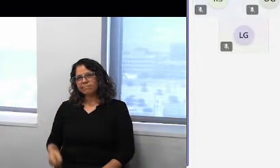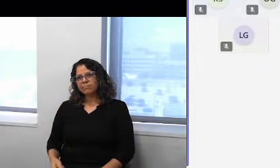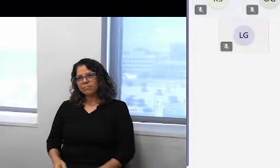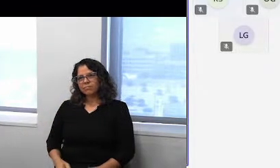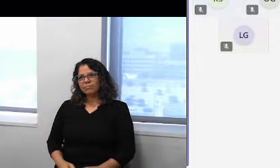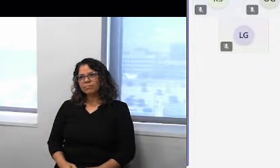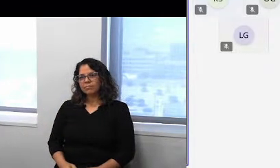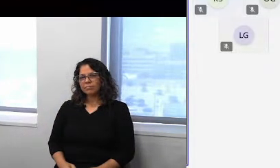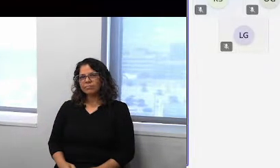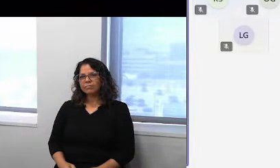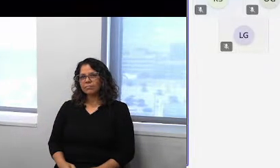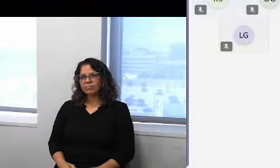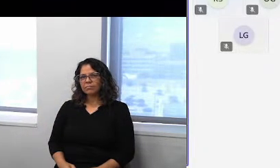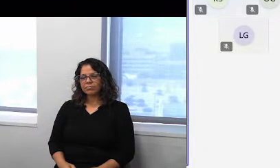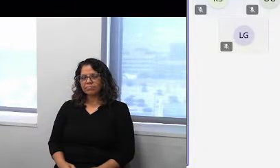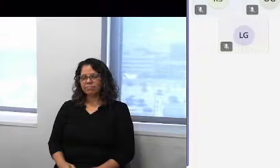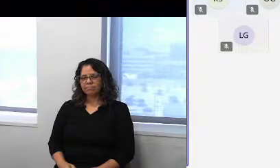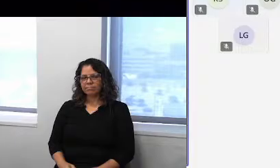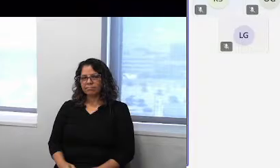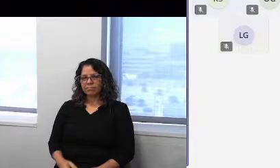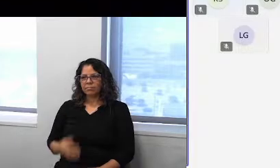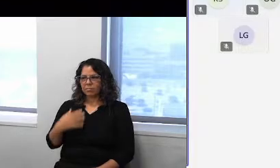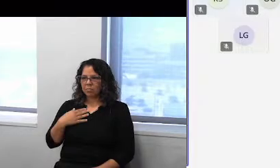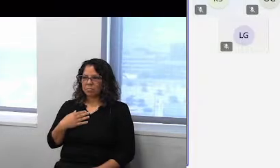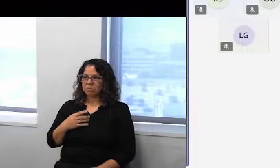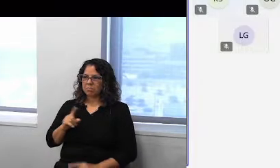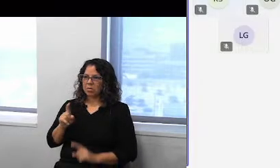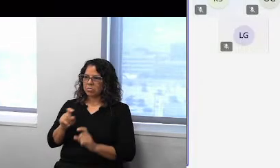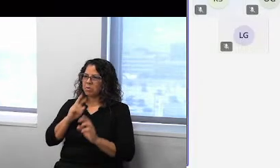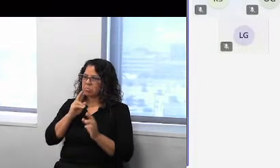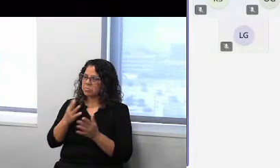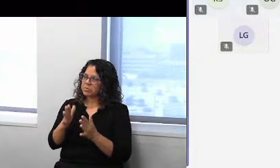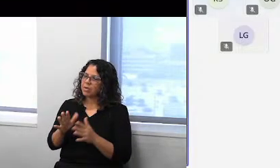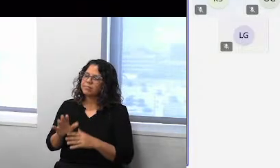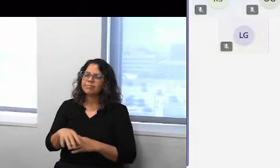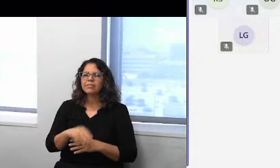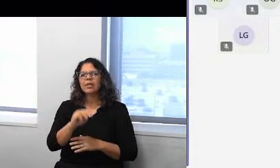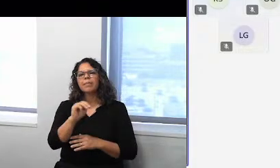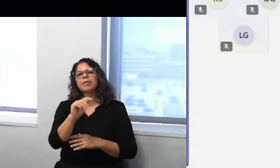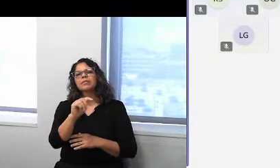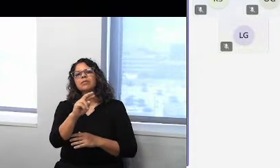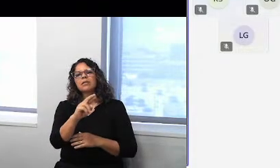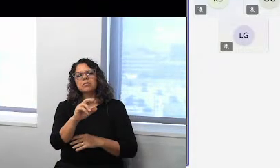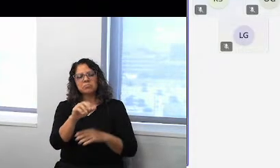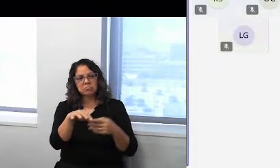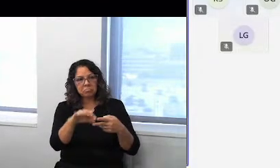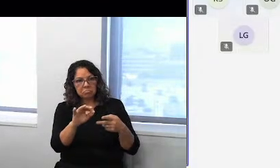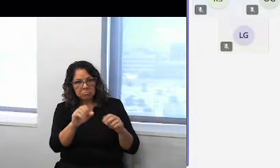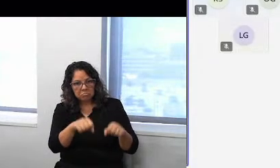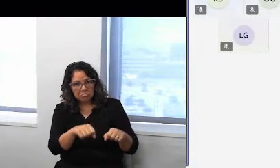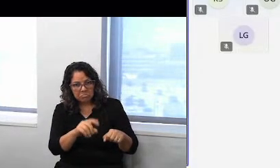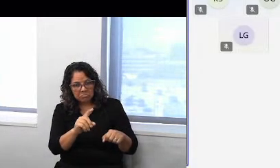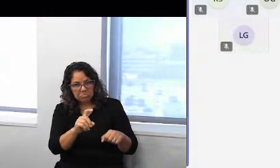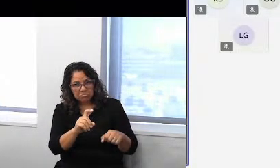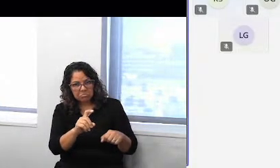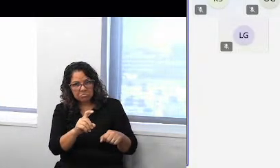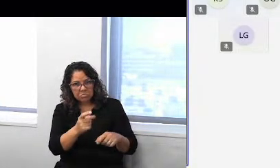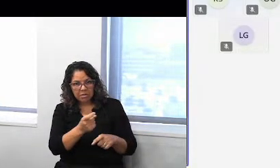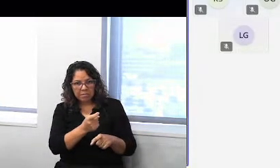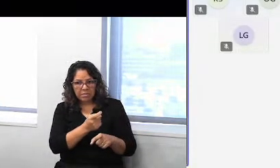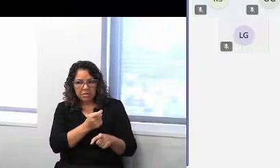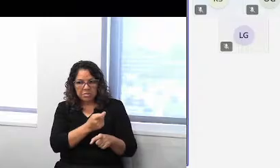thank you. You answered my question. So MTRs could have that choice. that's what he It said. will not affect